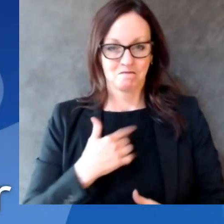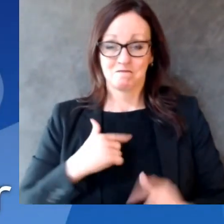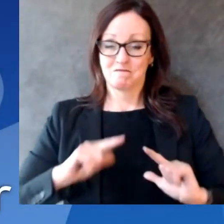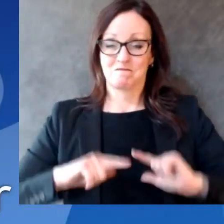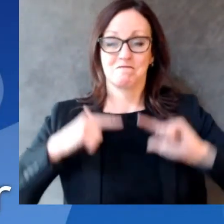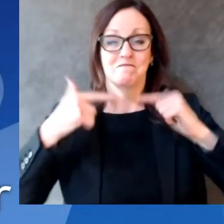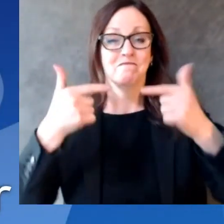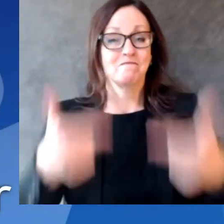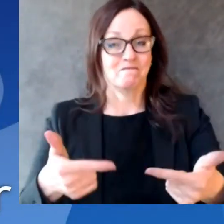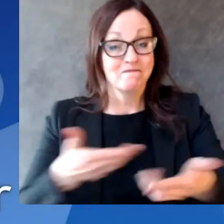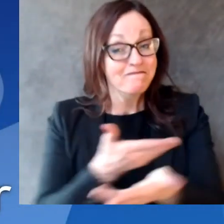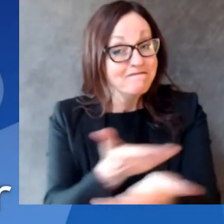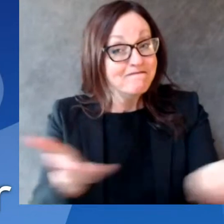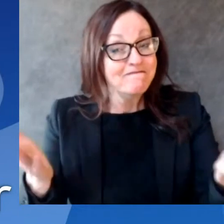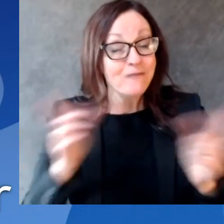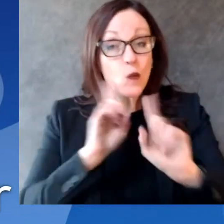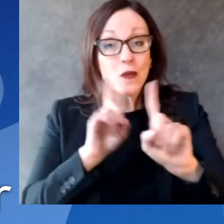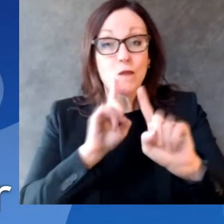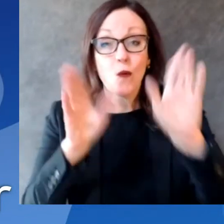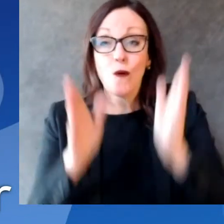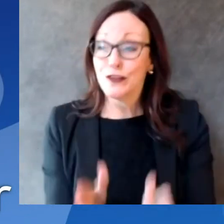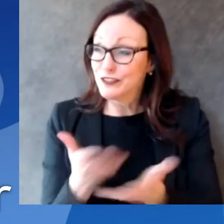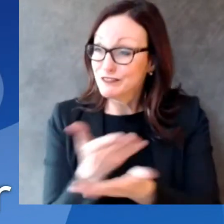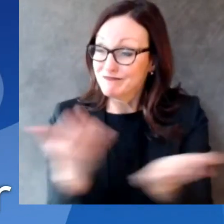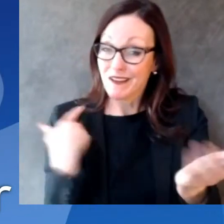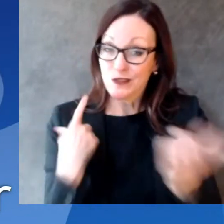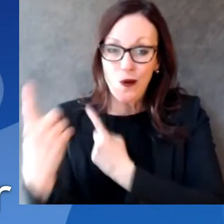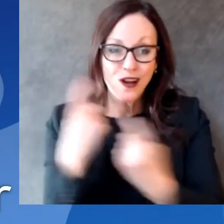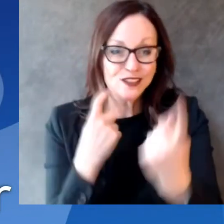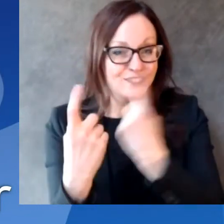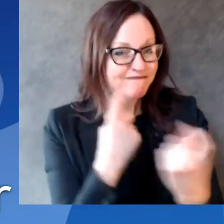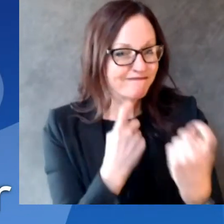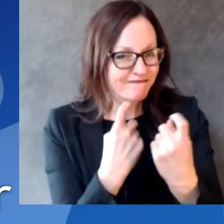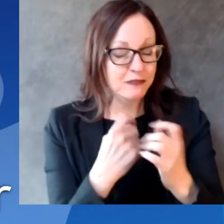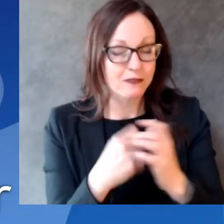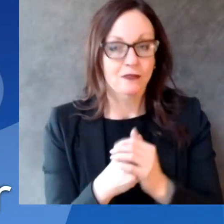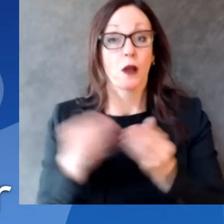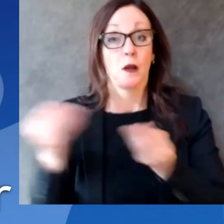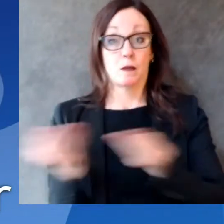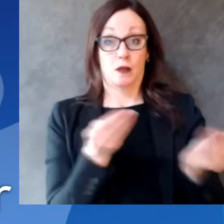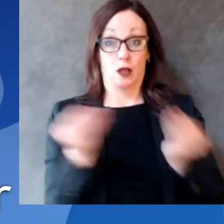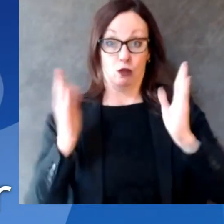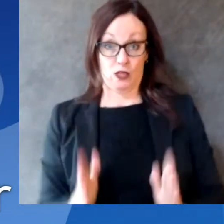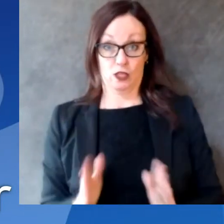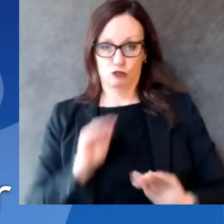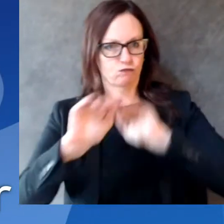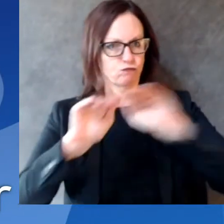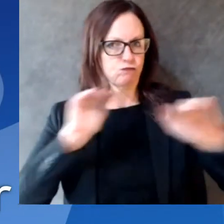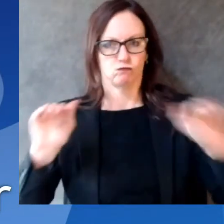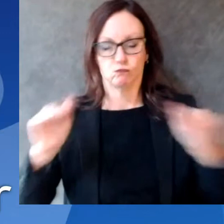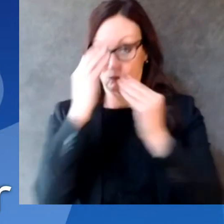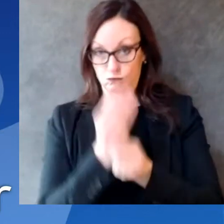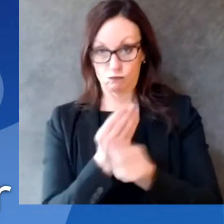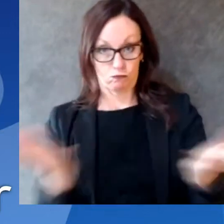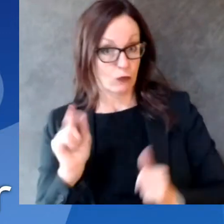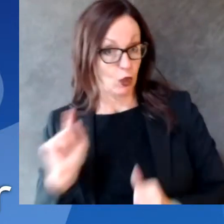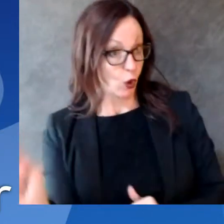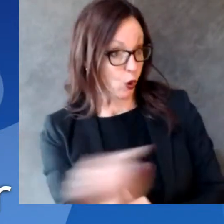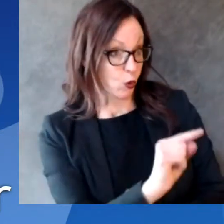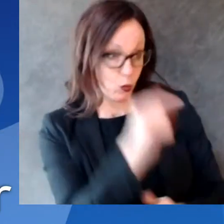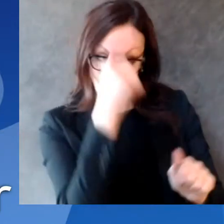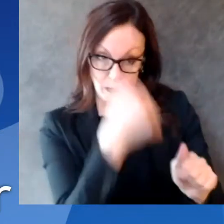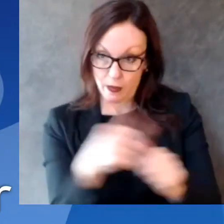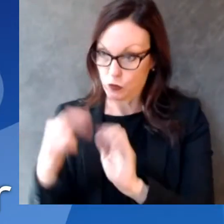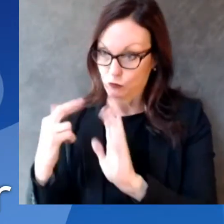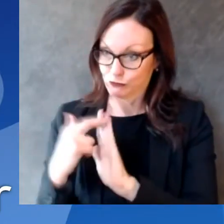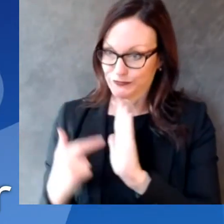audio quality, please remain muted until it's time to ask your question. If you are able to do so, use *6 to mute and unmute